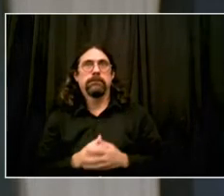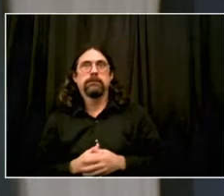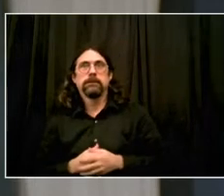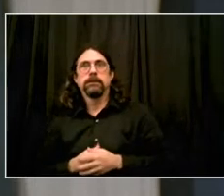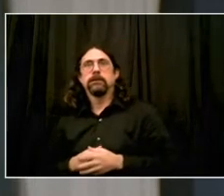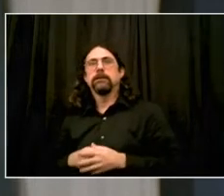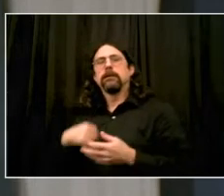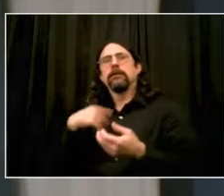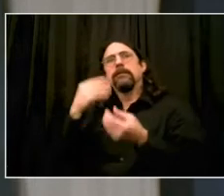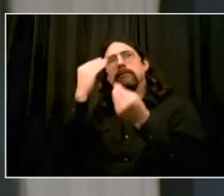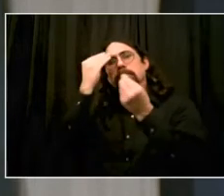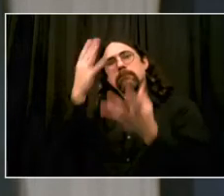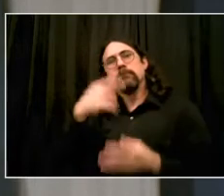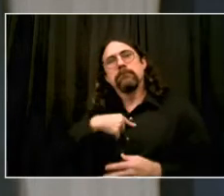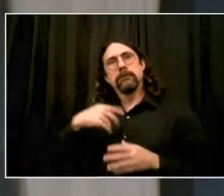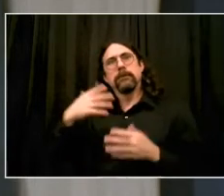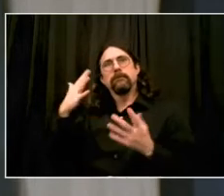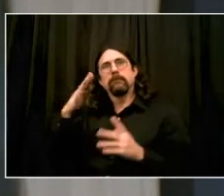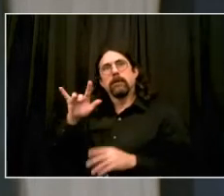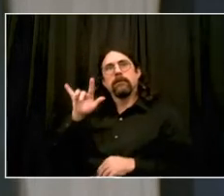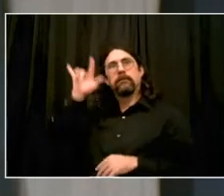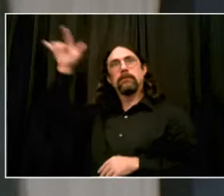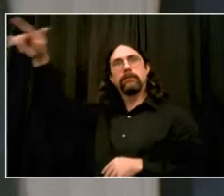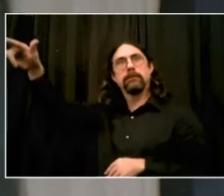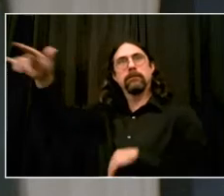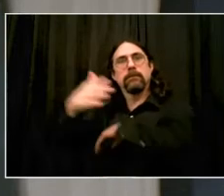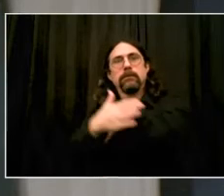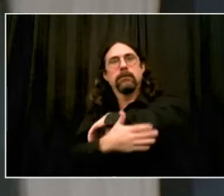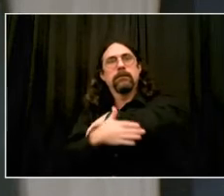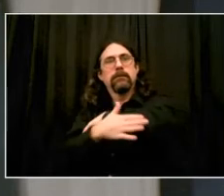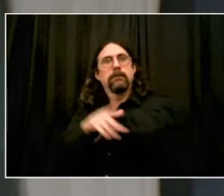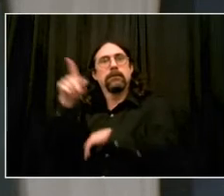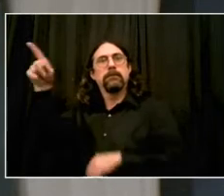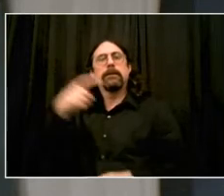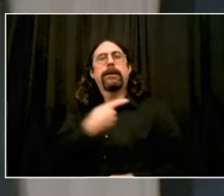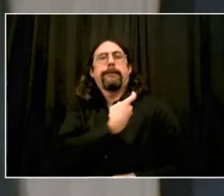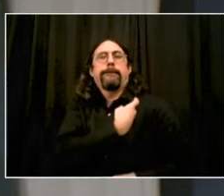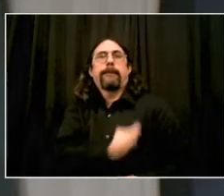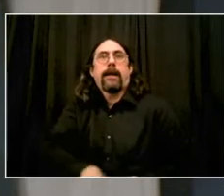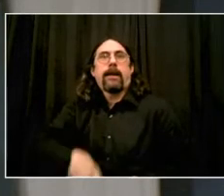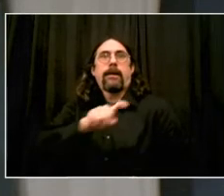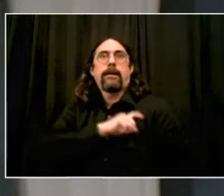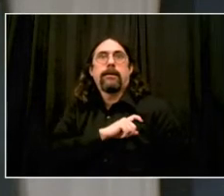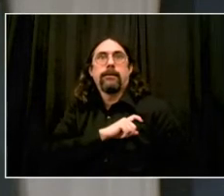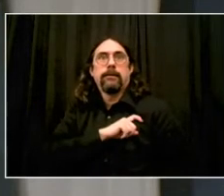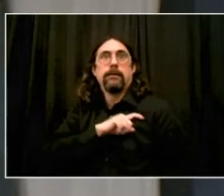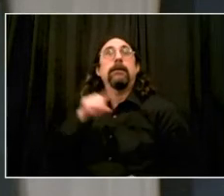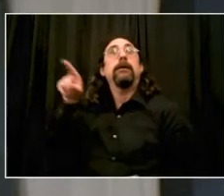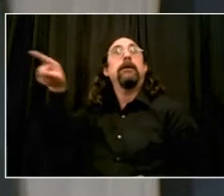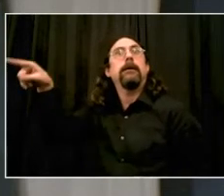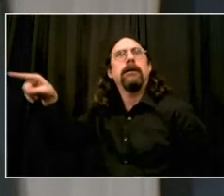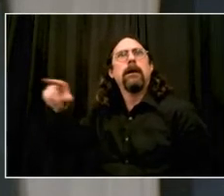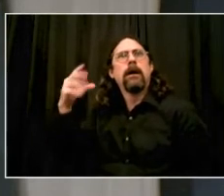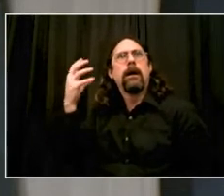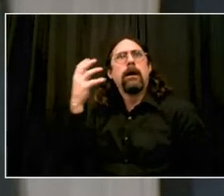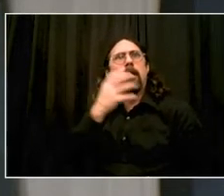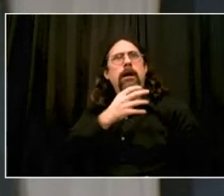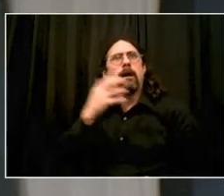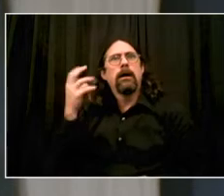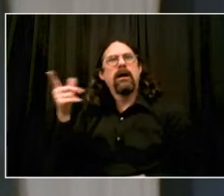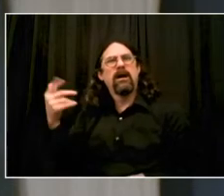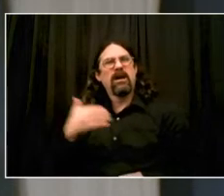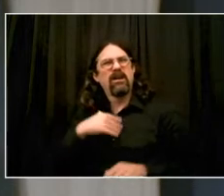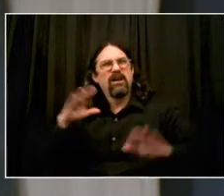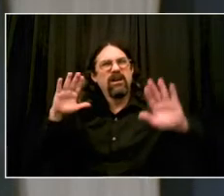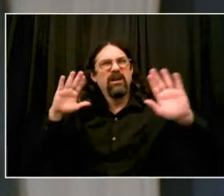are the things that we should really be looking at towards building, again, ecosystems in our city in order to actually build people, not just